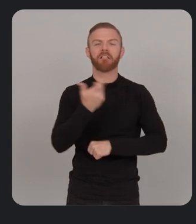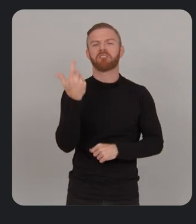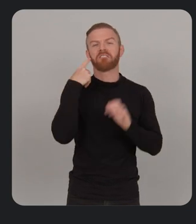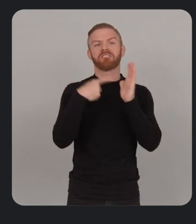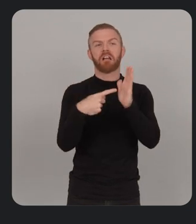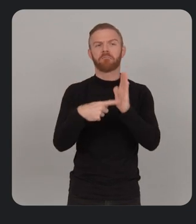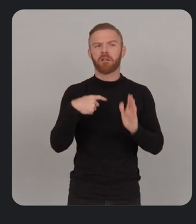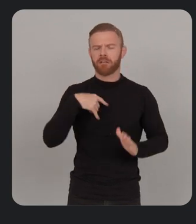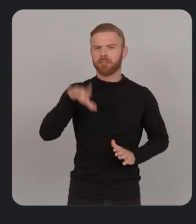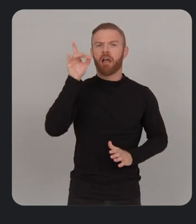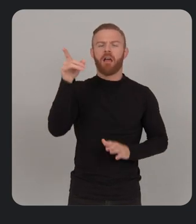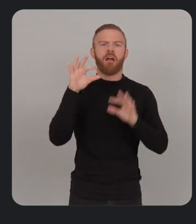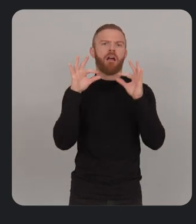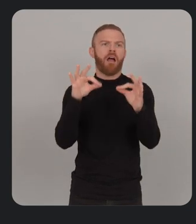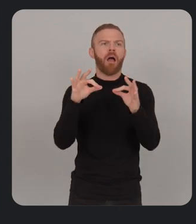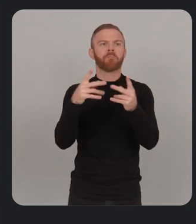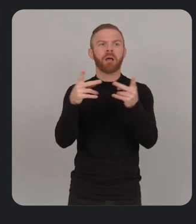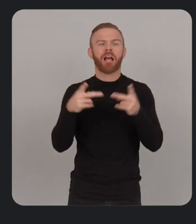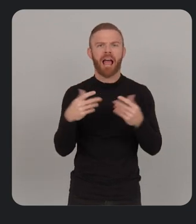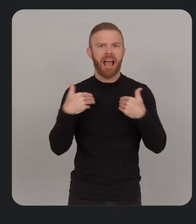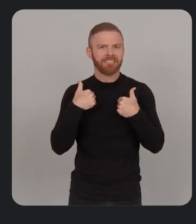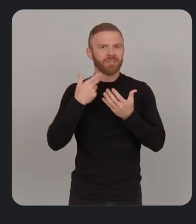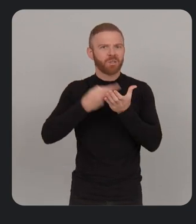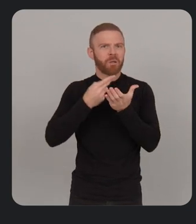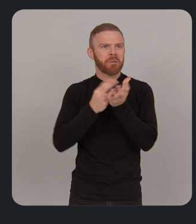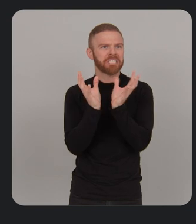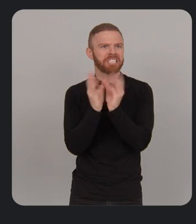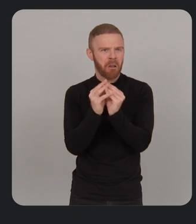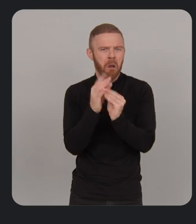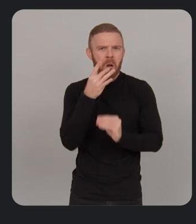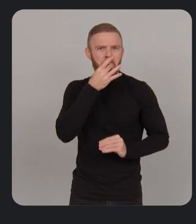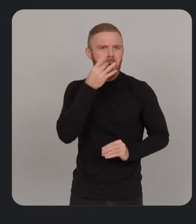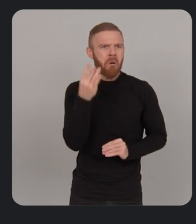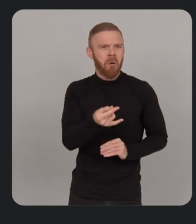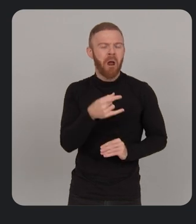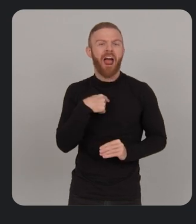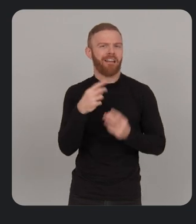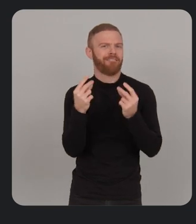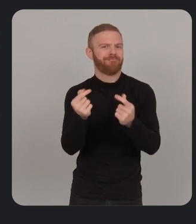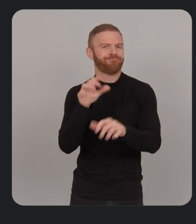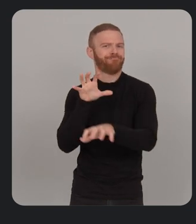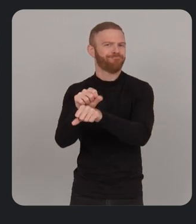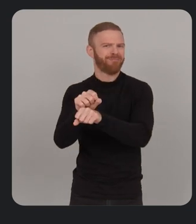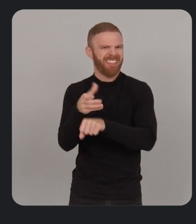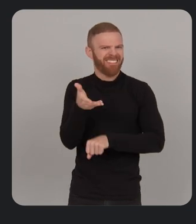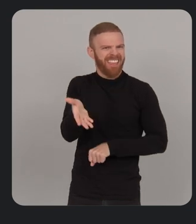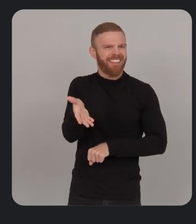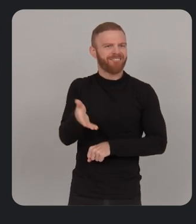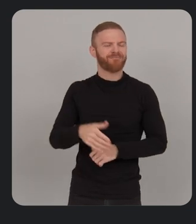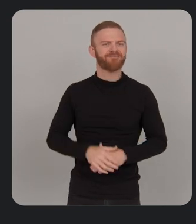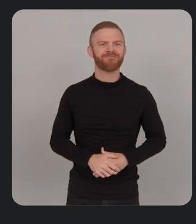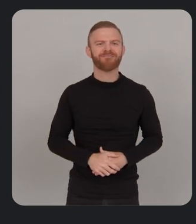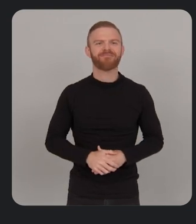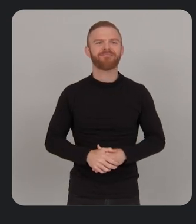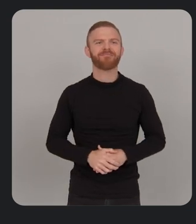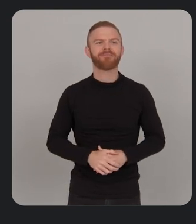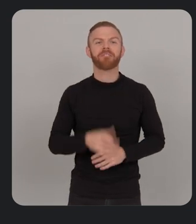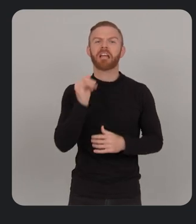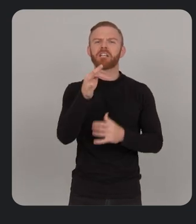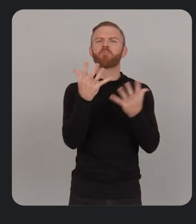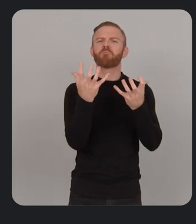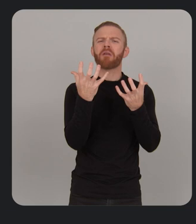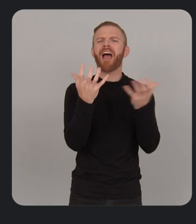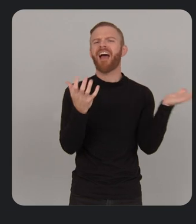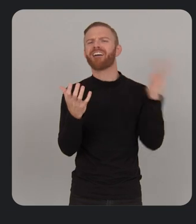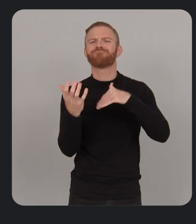example, I found a great place that offers soup dumplings that look delicious and can book it on the spot. And if you want to